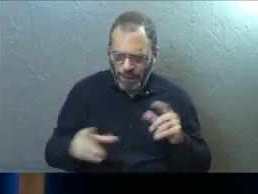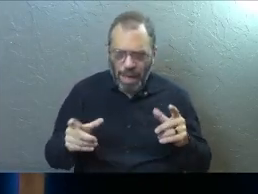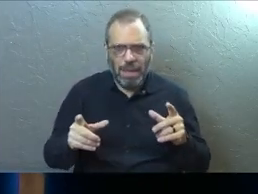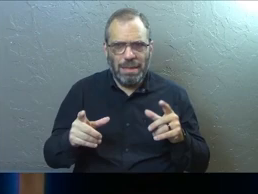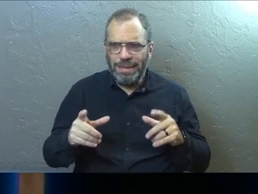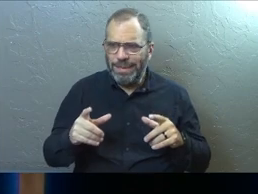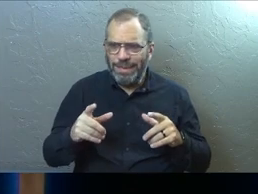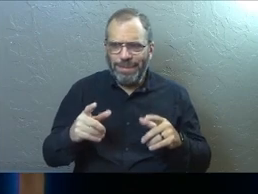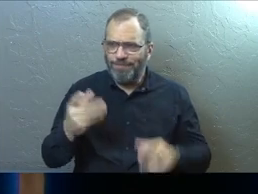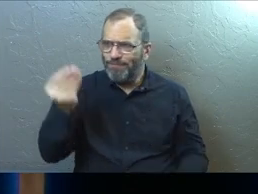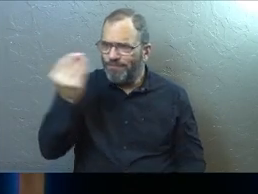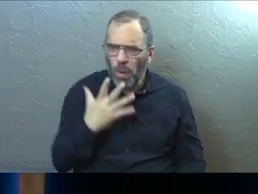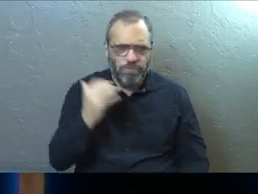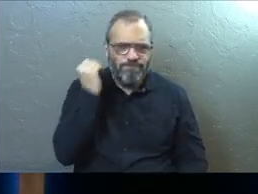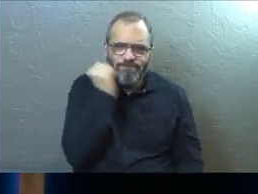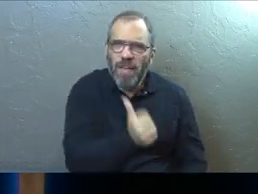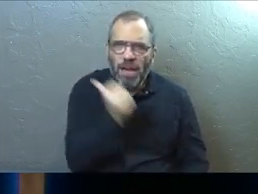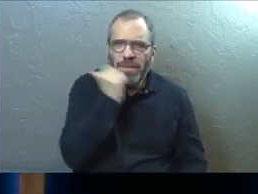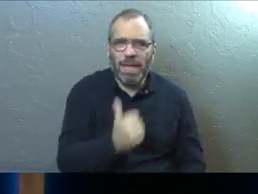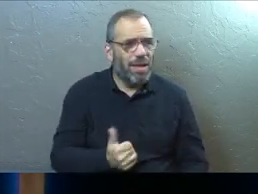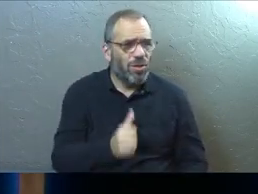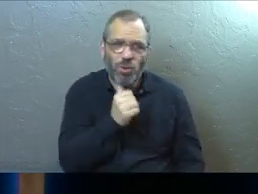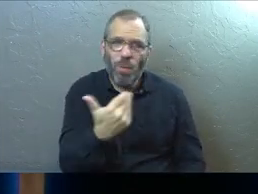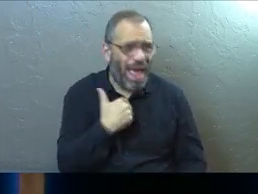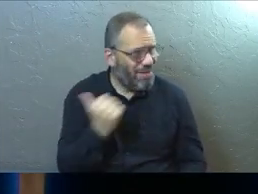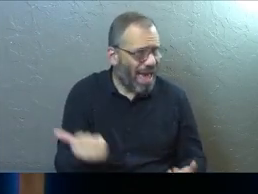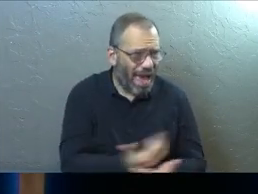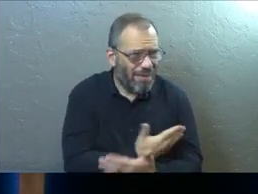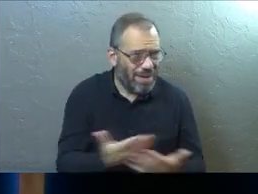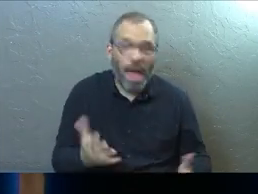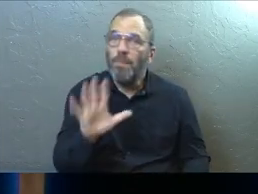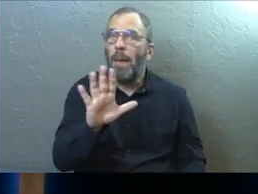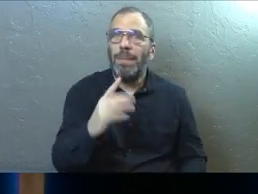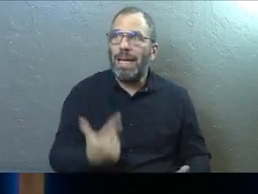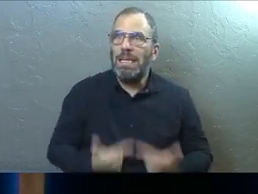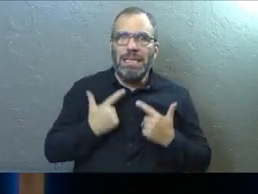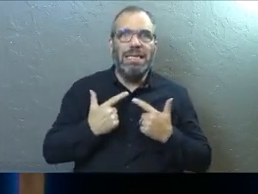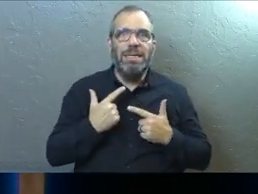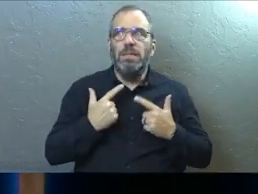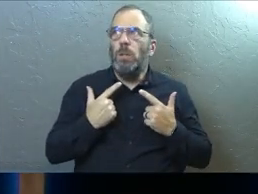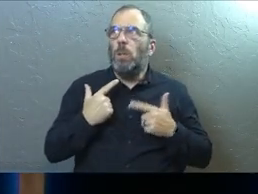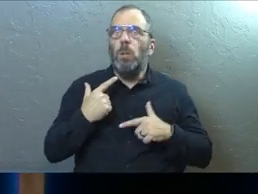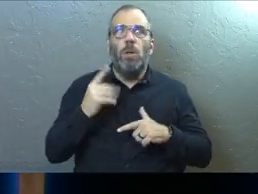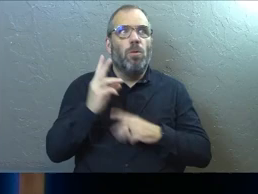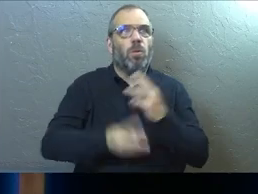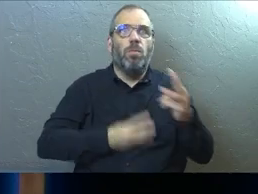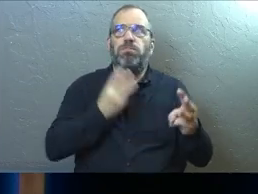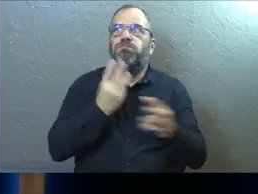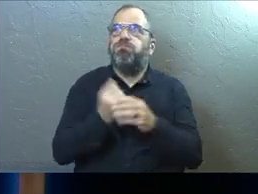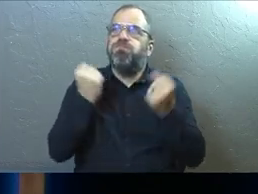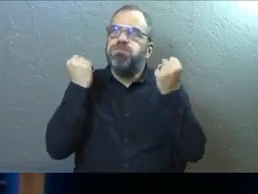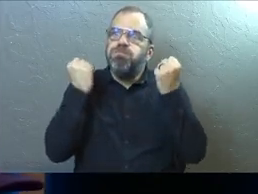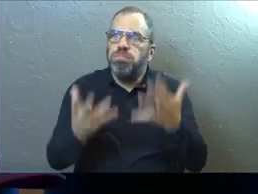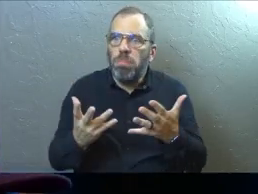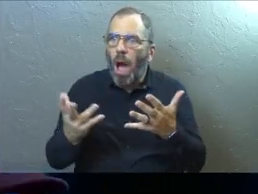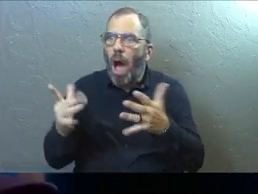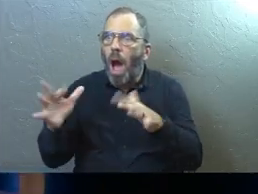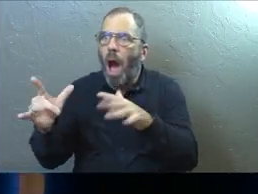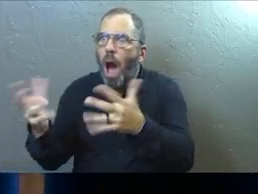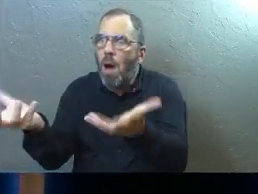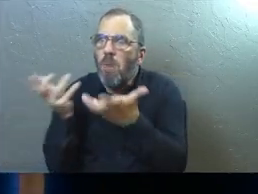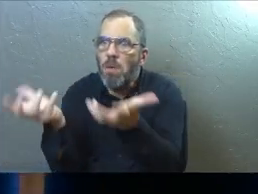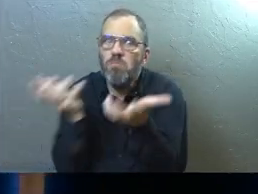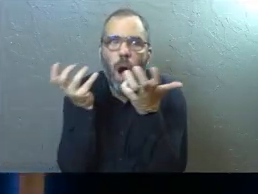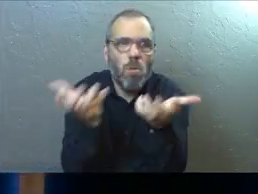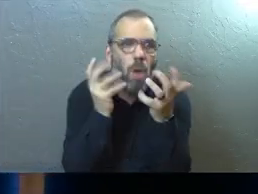I am constantly told every single day, no, you don't. Like, we live in the craziest world and there's so much stuff.